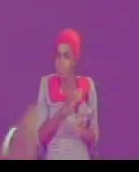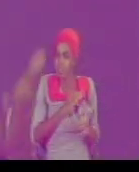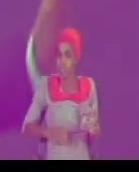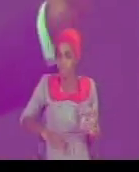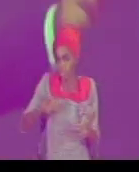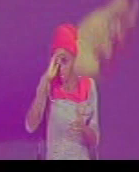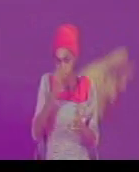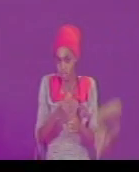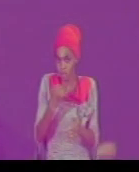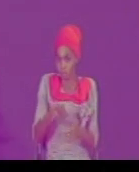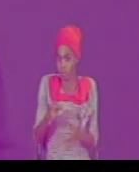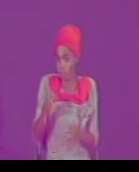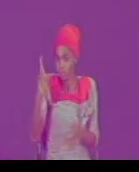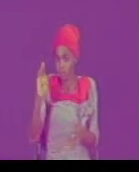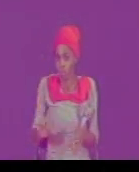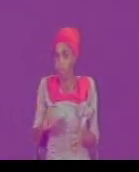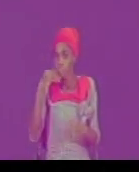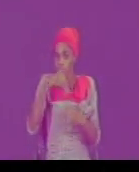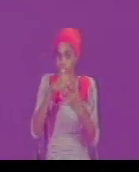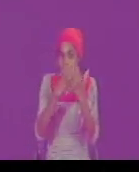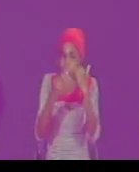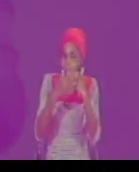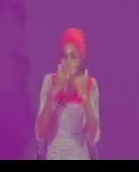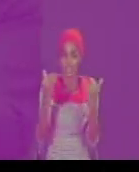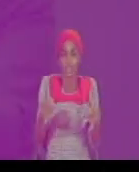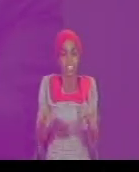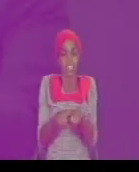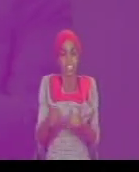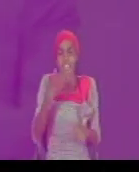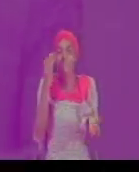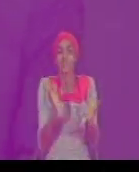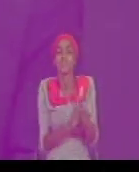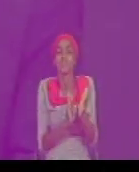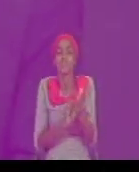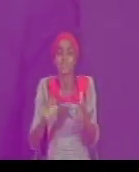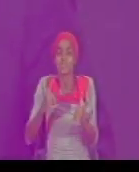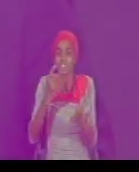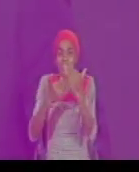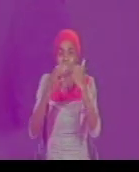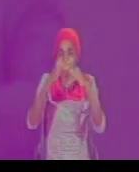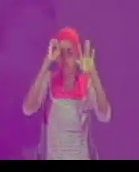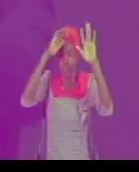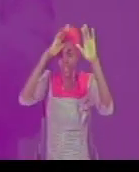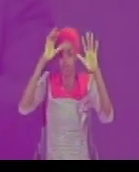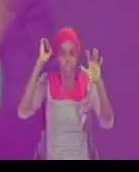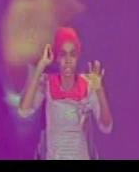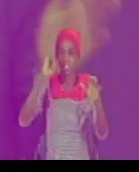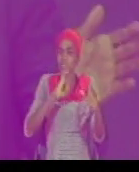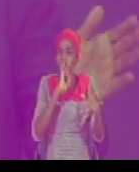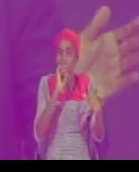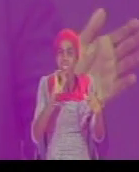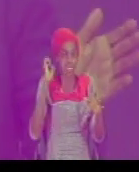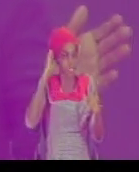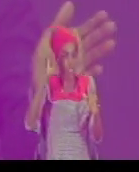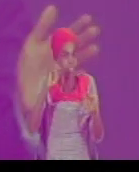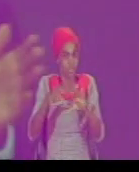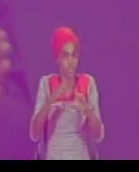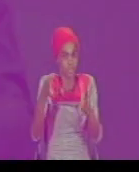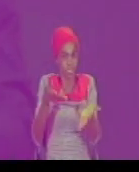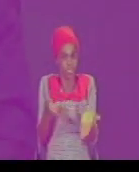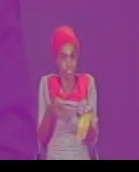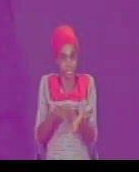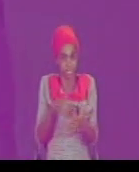now, as he's praising the Heavenly Father, is he doing this in heaven? You see the history